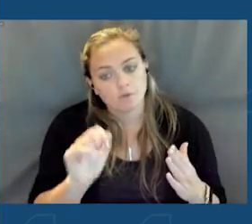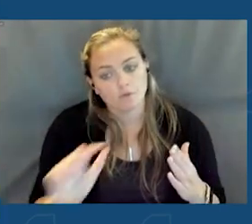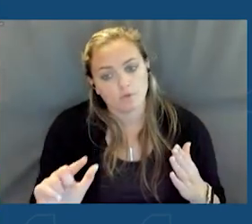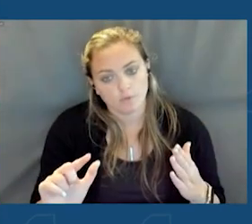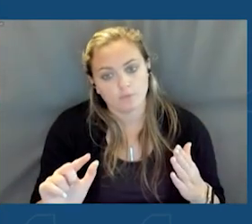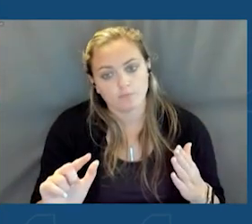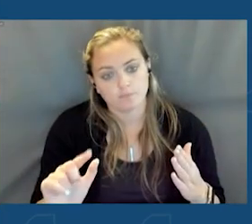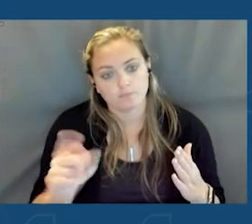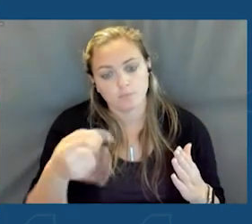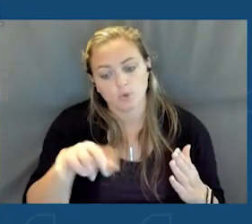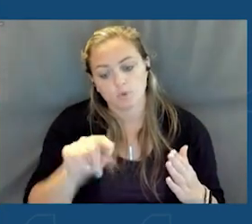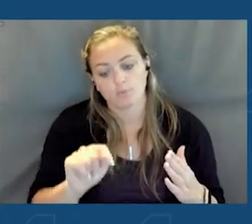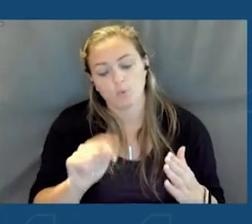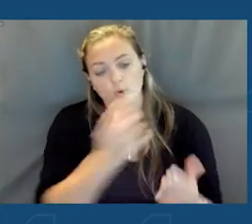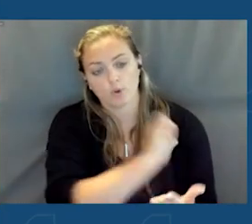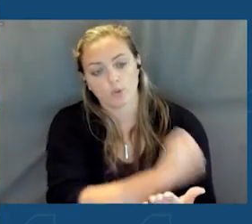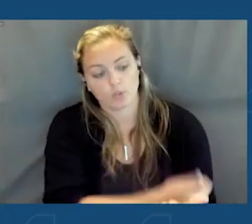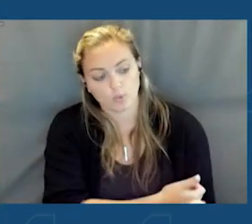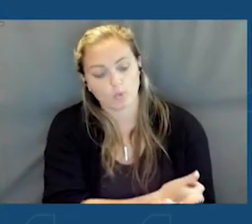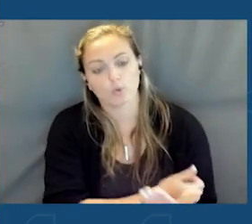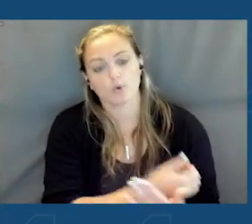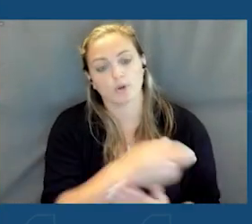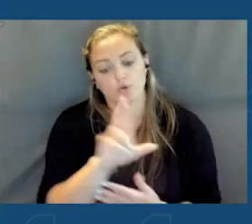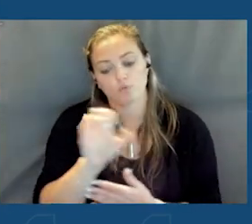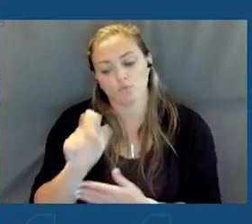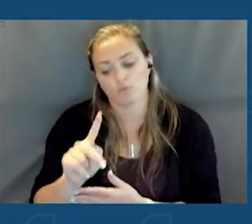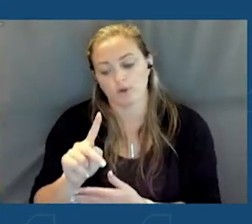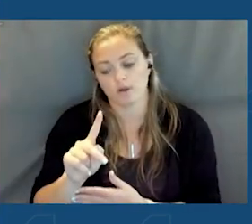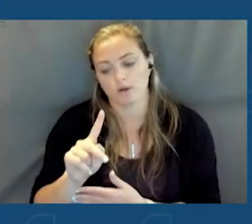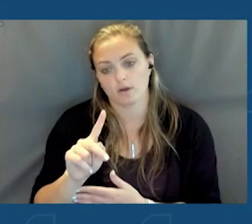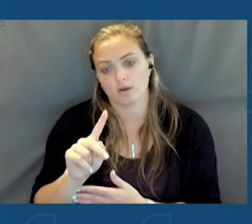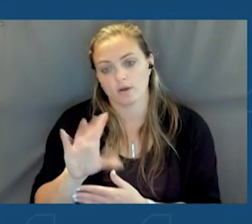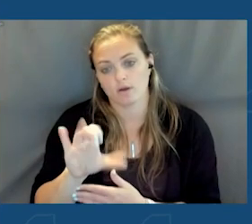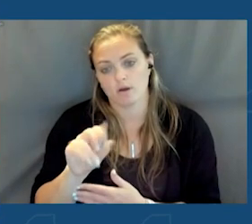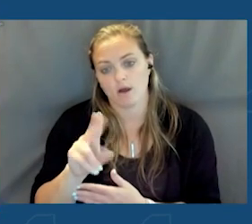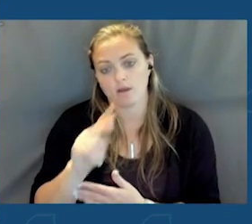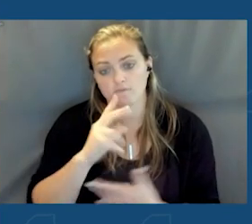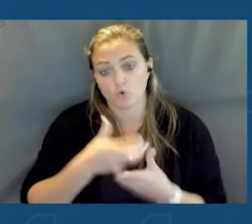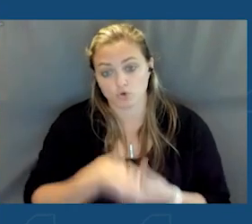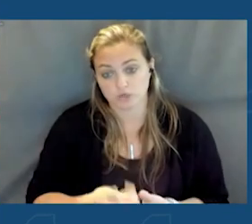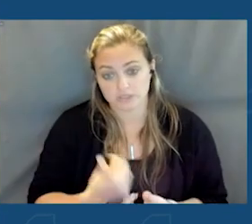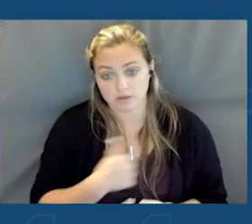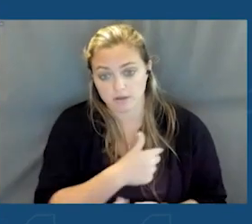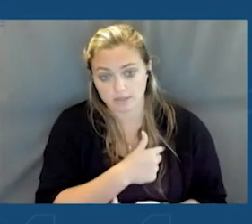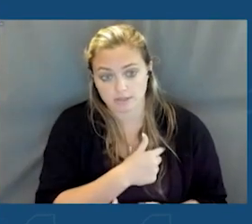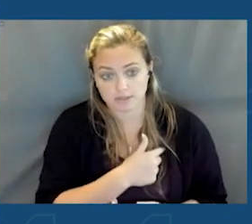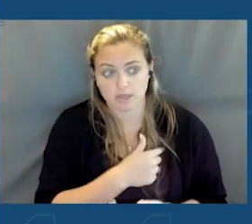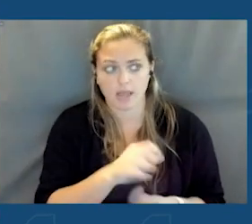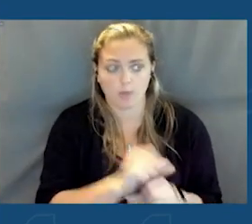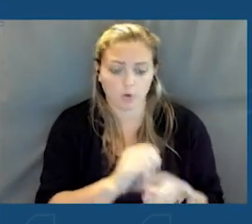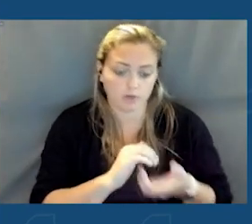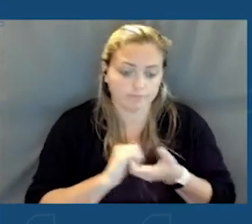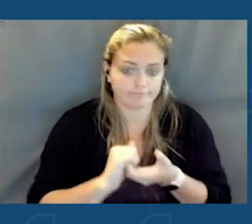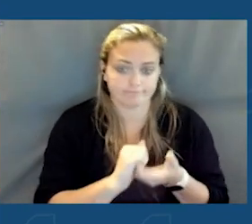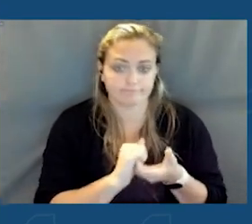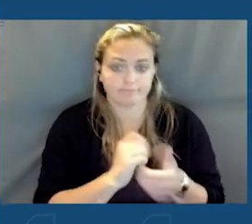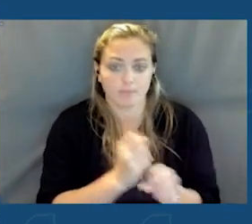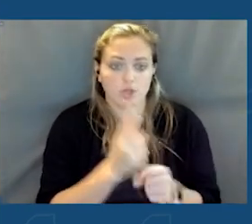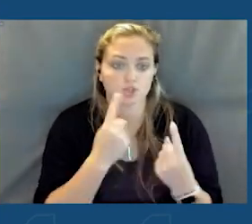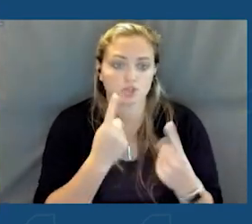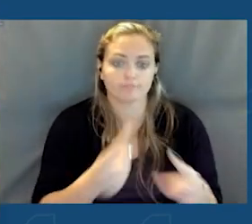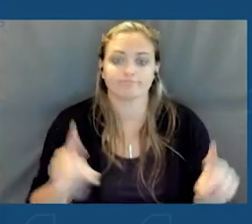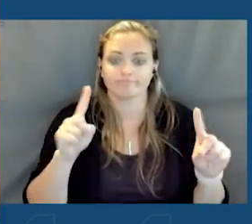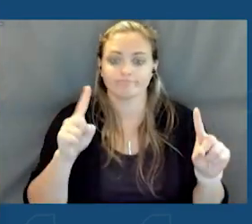Authority Executive Director Rick Cotton for their trust and for working effectively with us to make this vision a